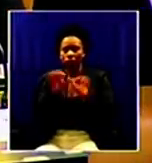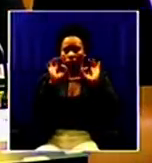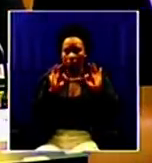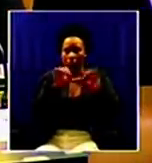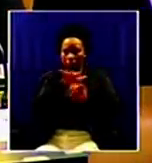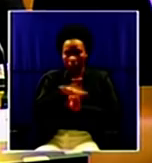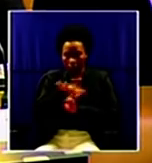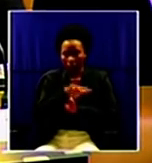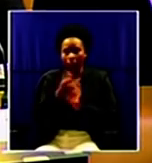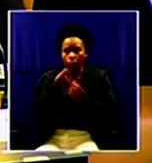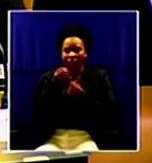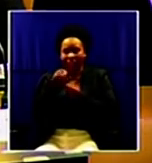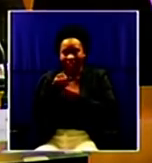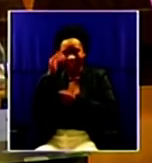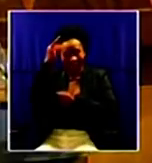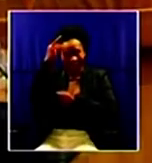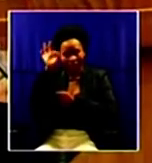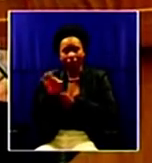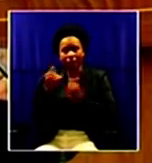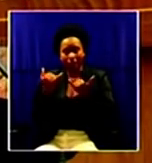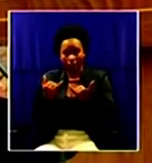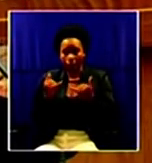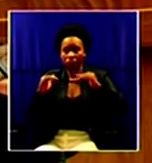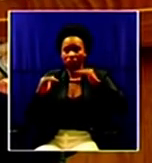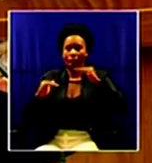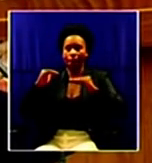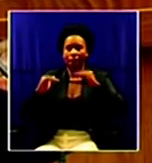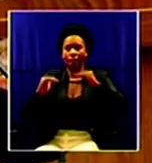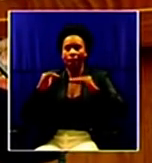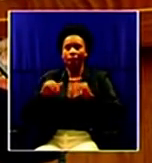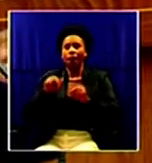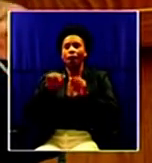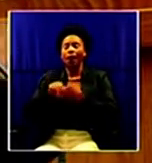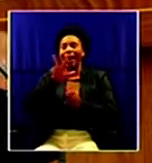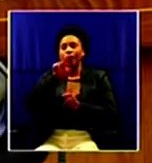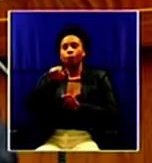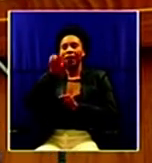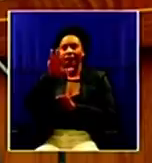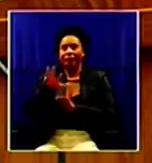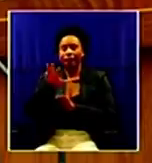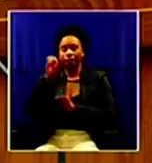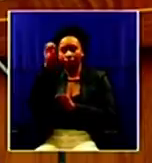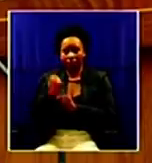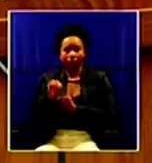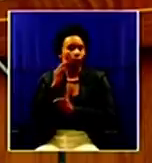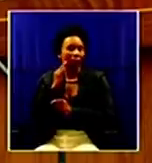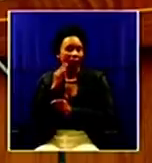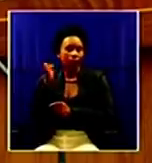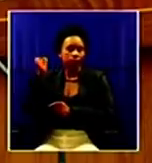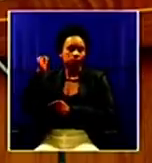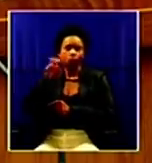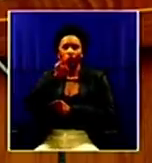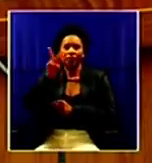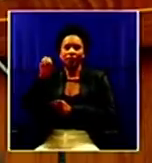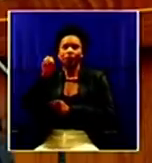this, government debt will stabilize at 88.9% of GDP in 2025. The